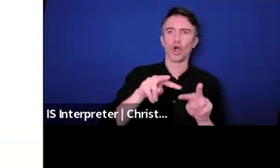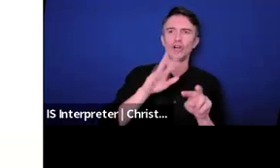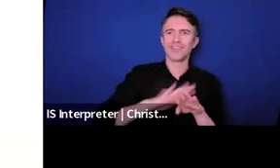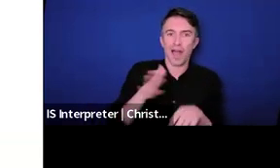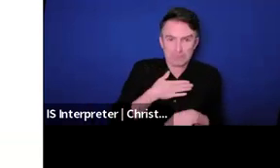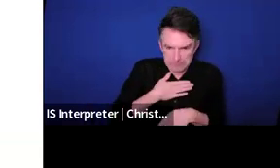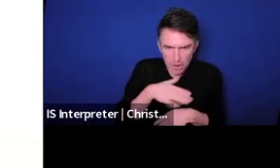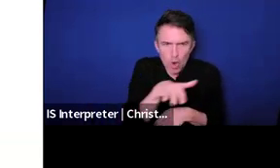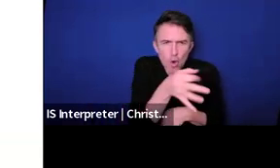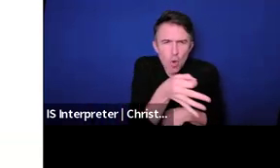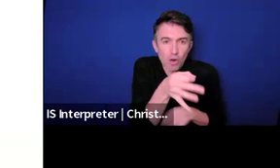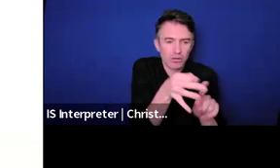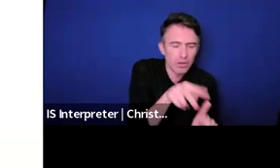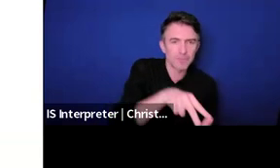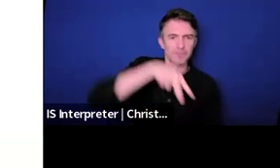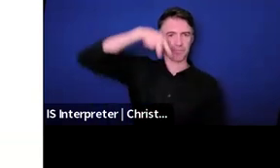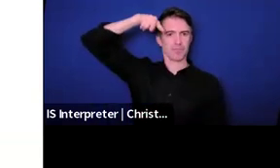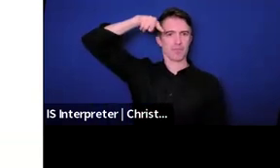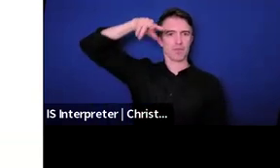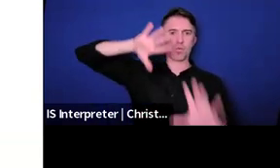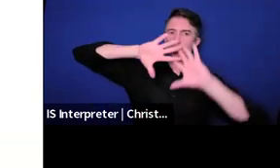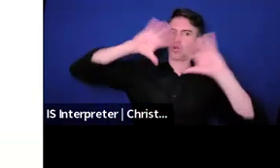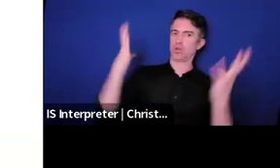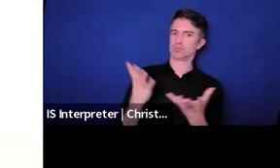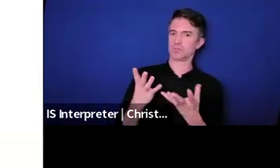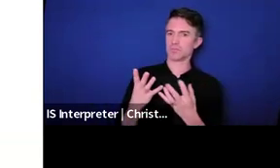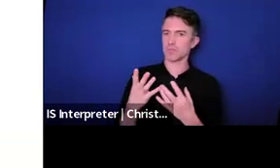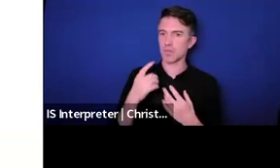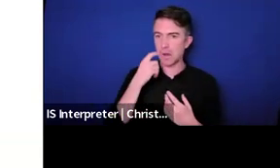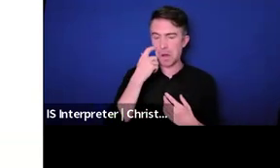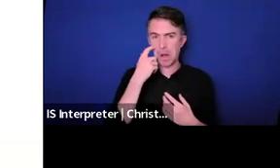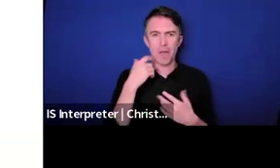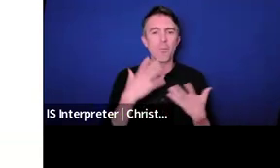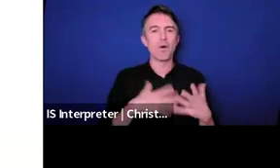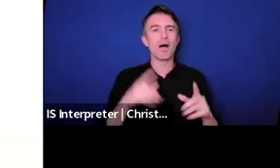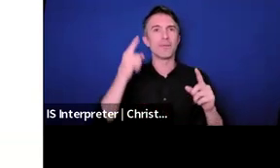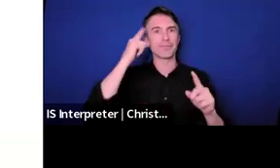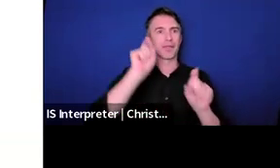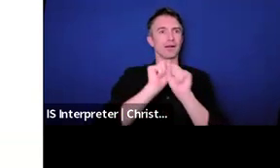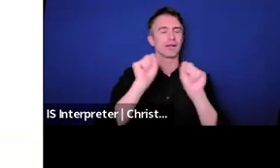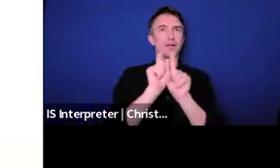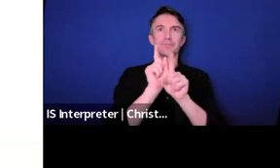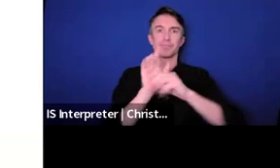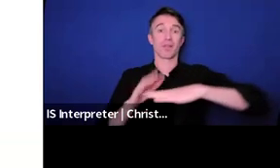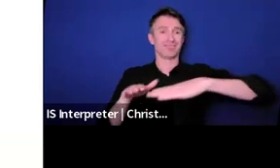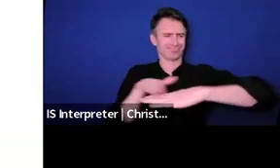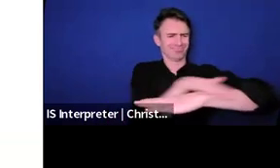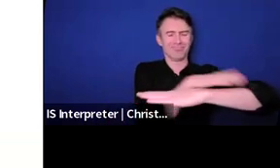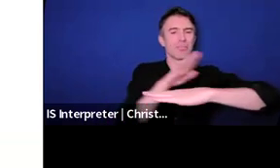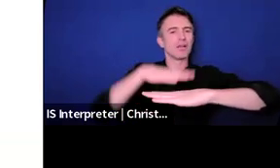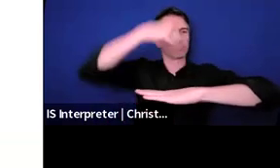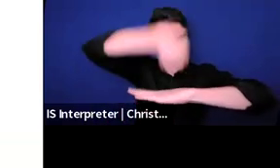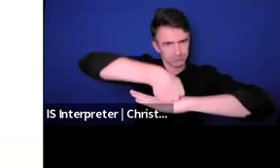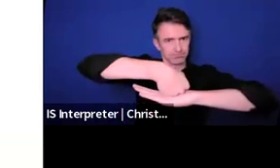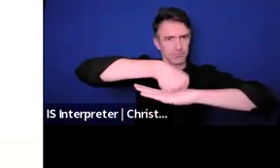up some of the first building blocks of what we could consider care and support systems, right? And what those entry points are.